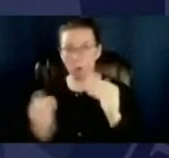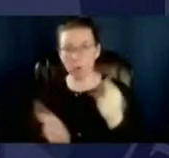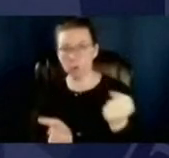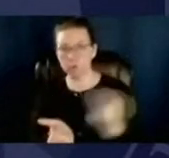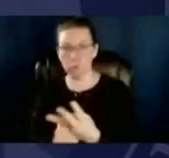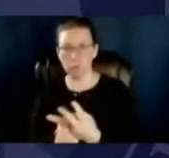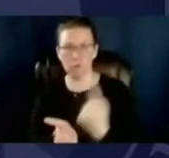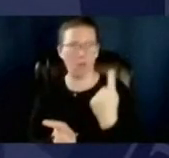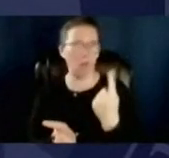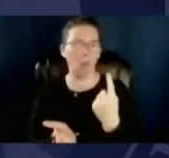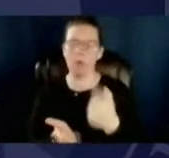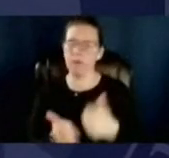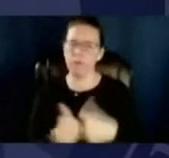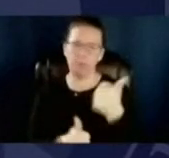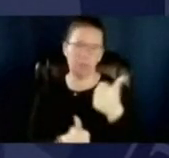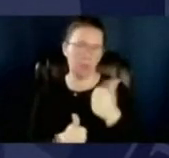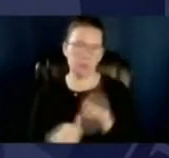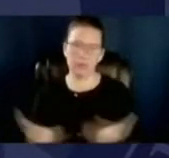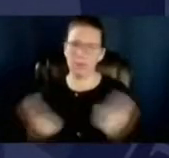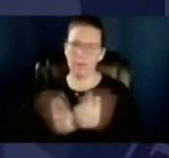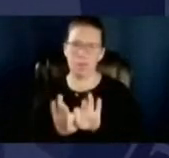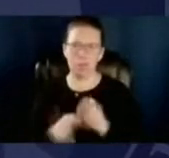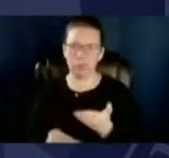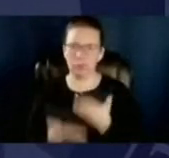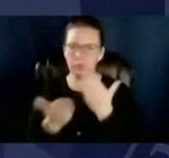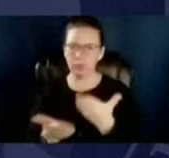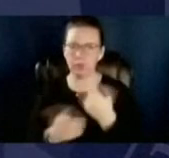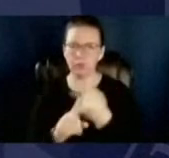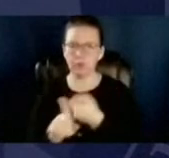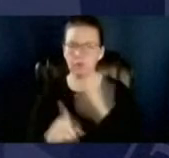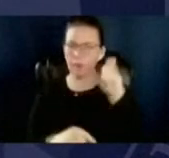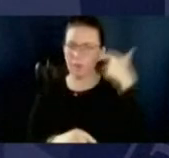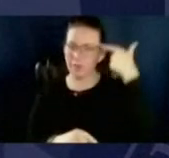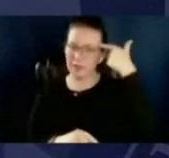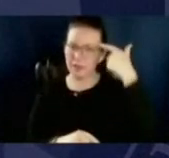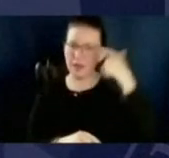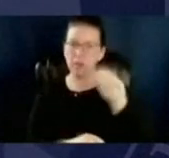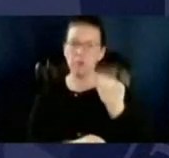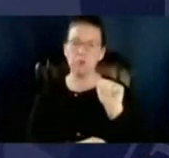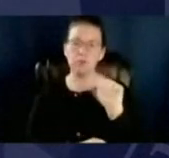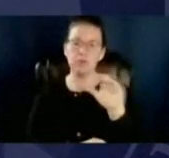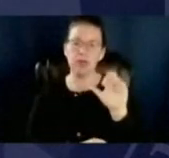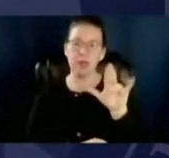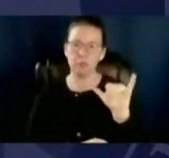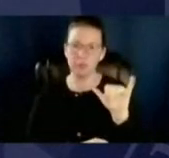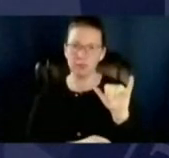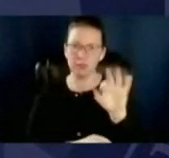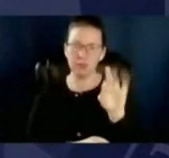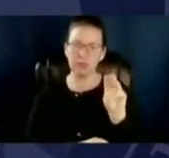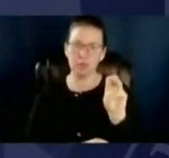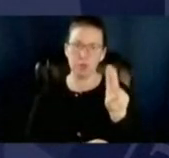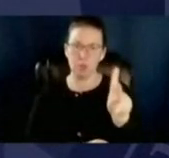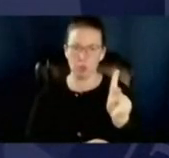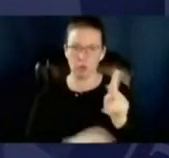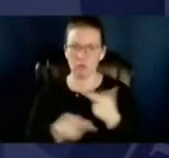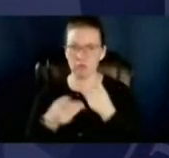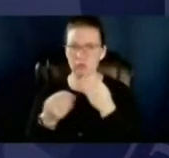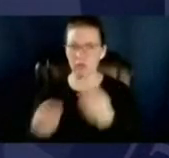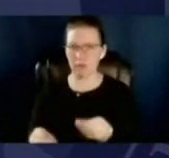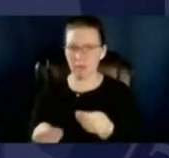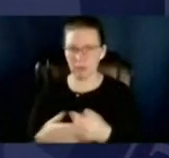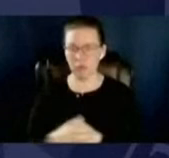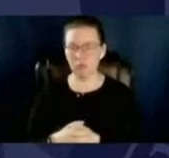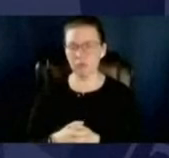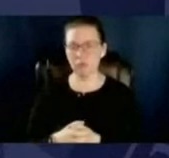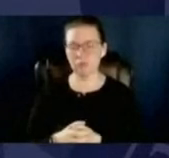most important recommendations from the capital adequacy framework set of recommendations,